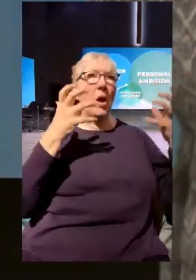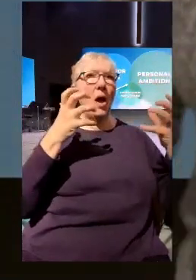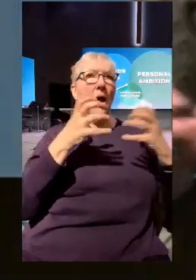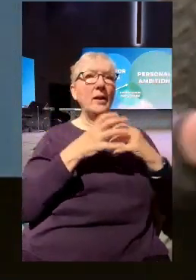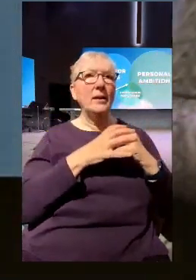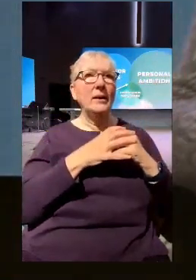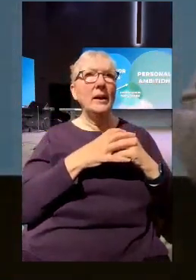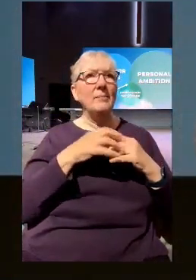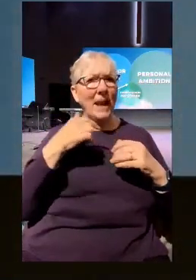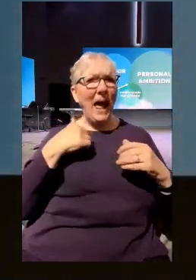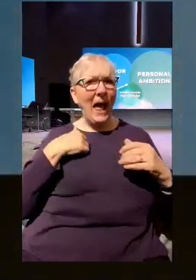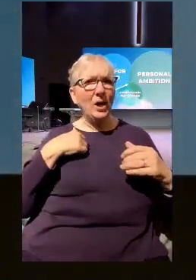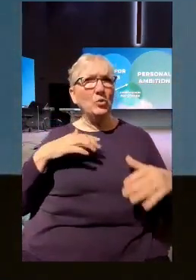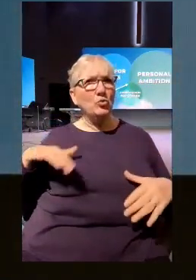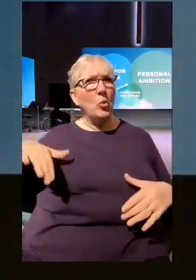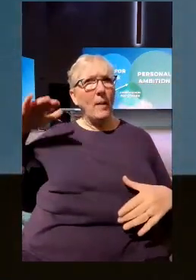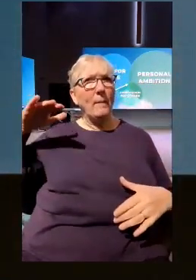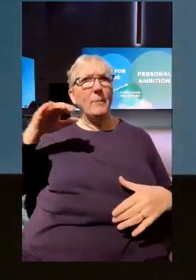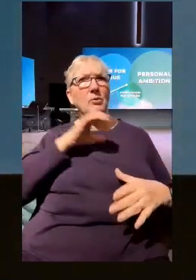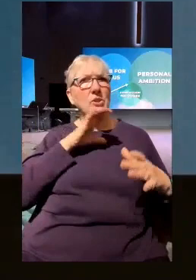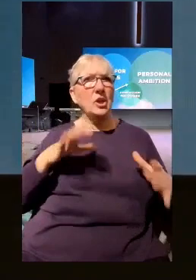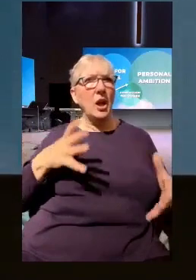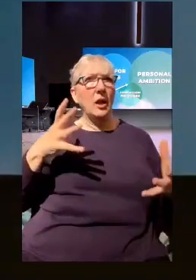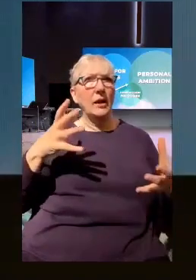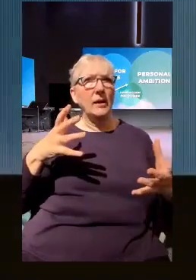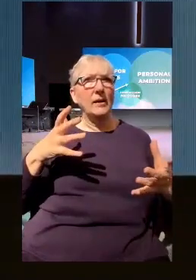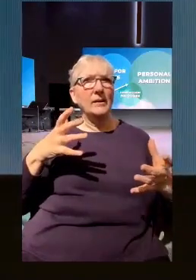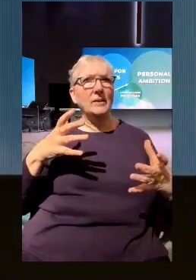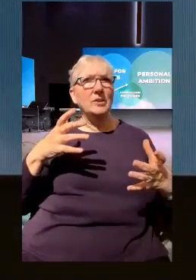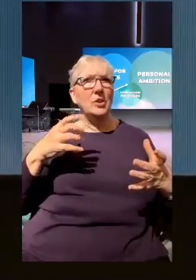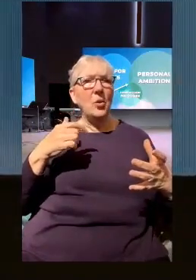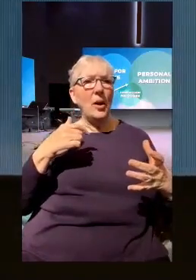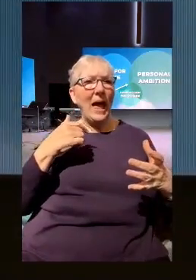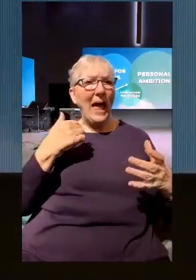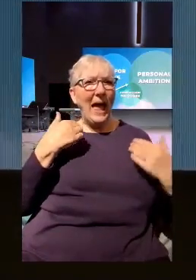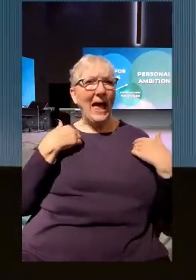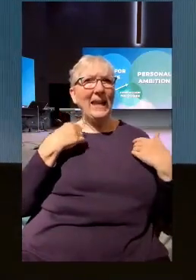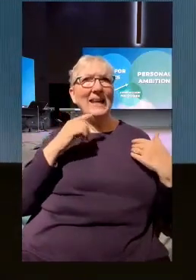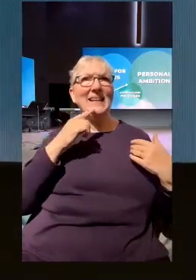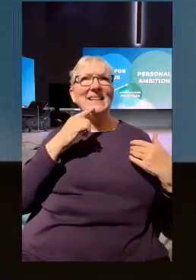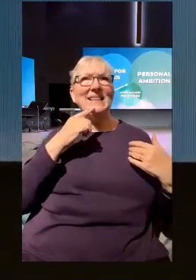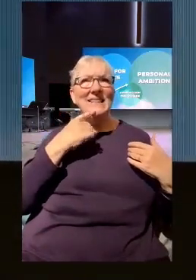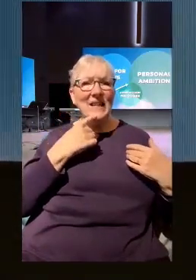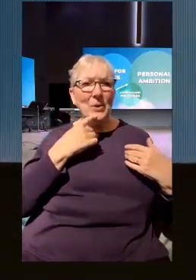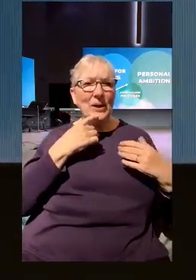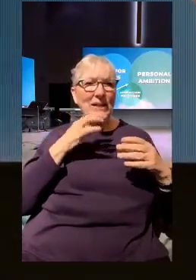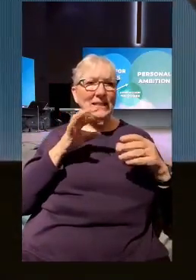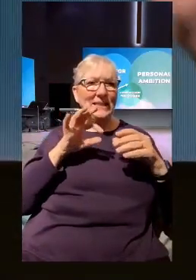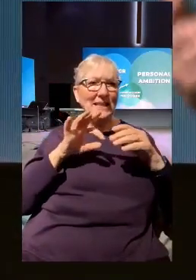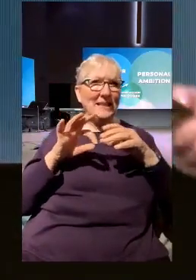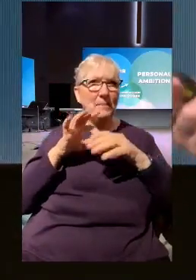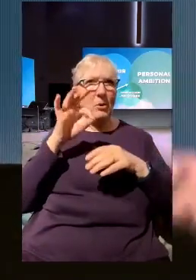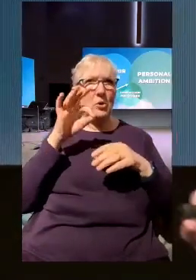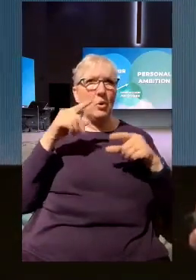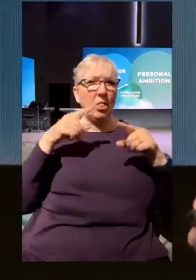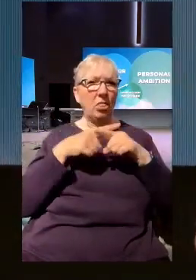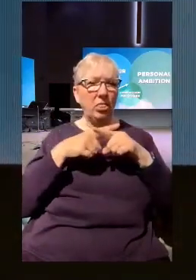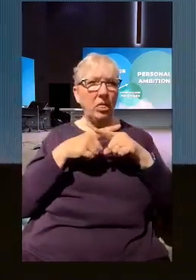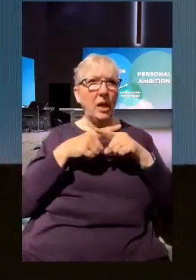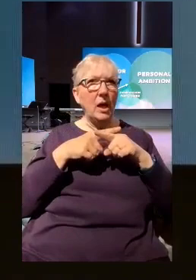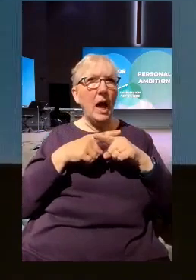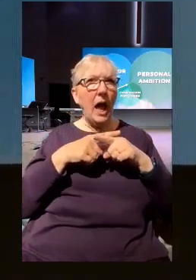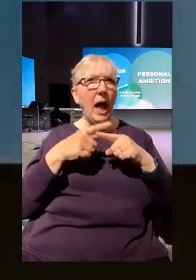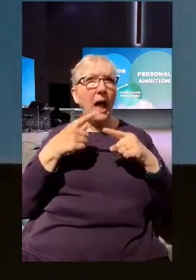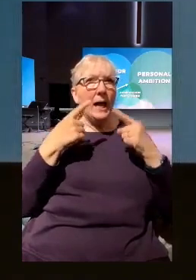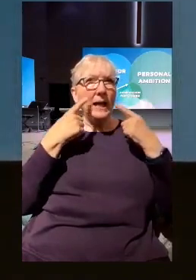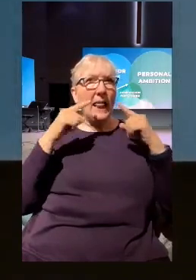pretty much my whole life, and so there was a really serious spiritual dissonance in my life when I claimed to know Jesus Christ, and